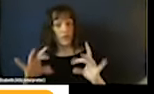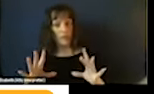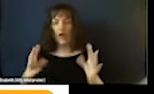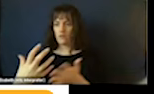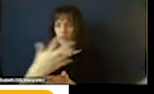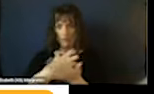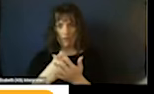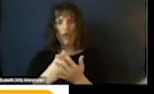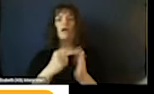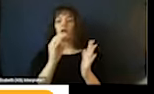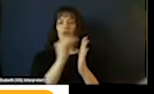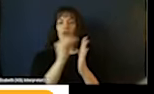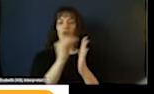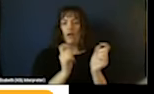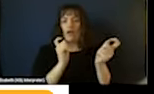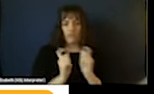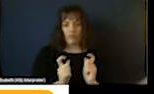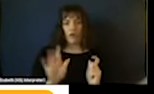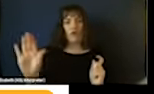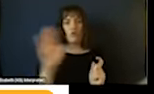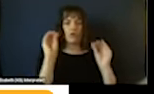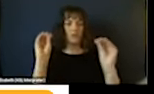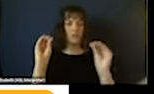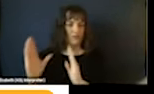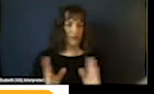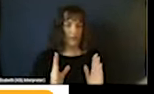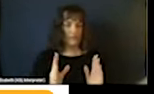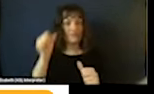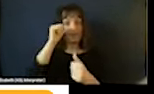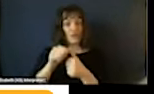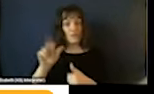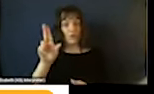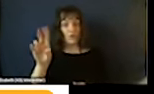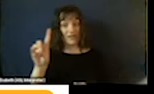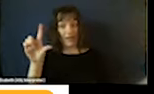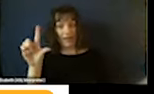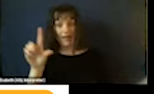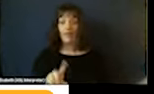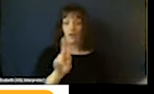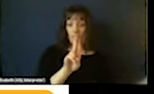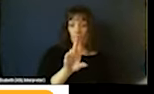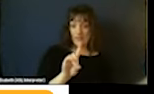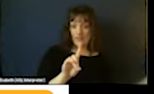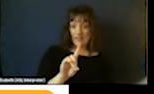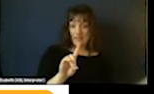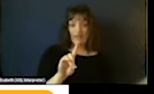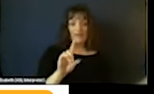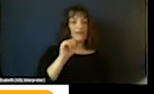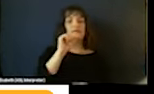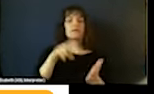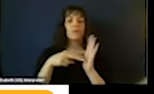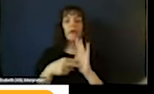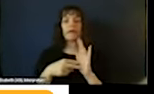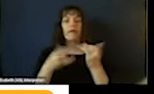Something really important to remember is universal design for learning and universal design in general is not about lowering standards. It's